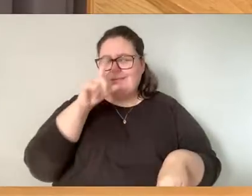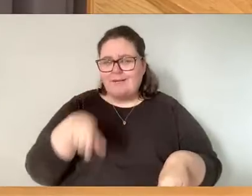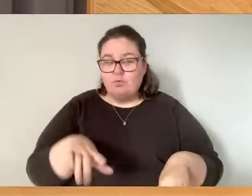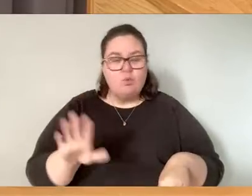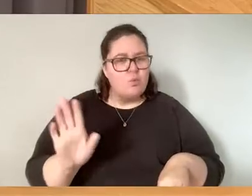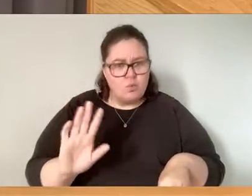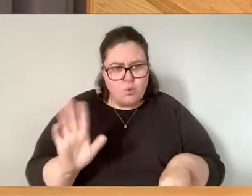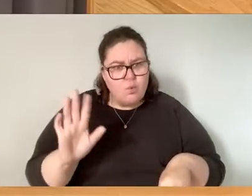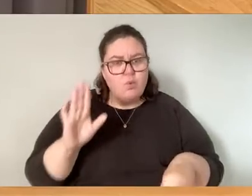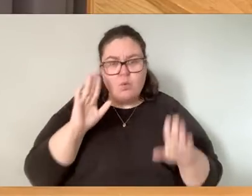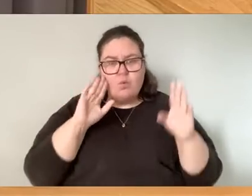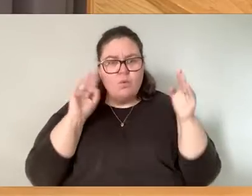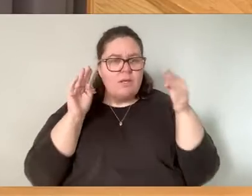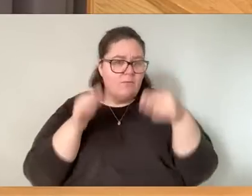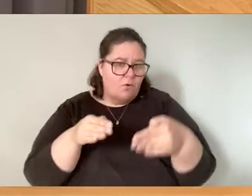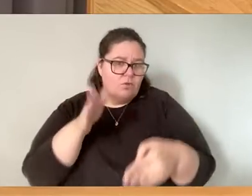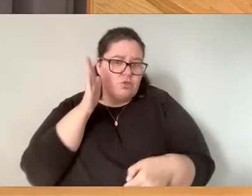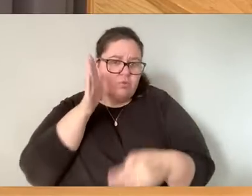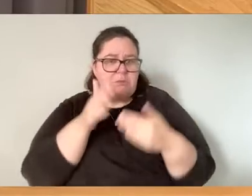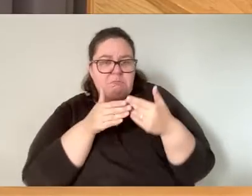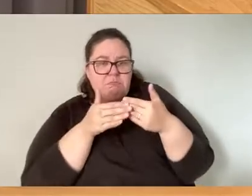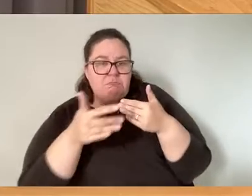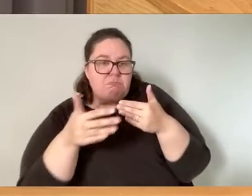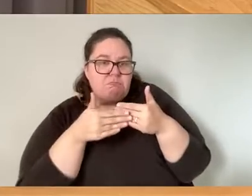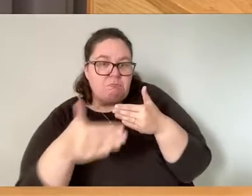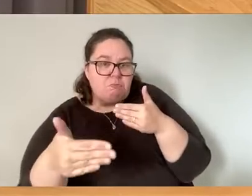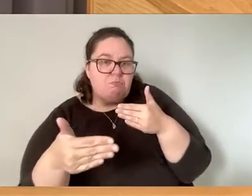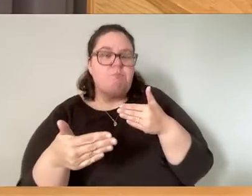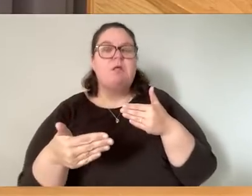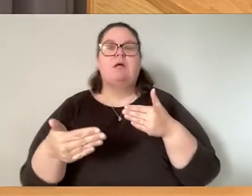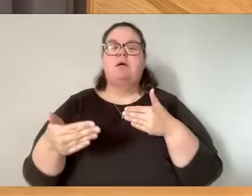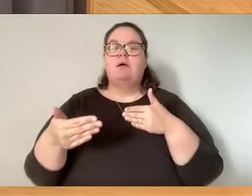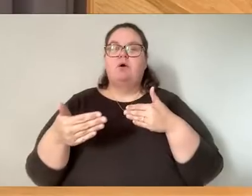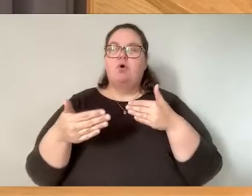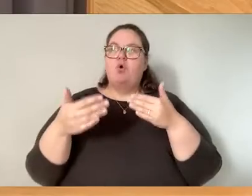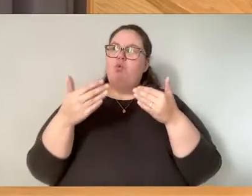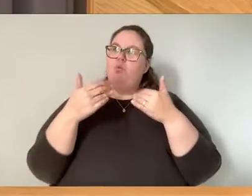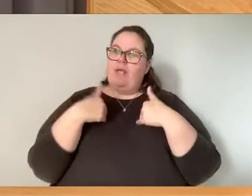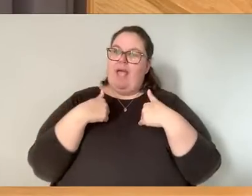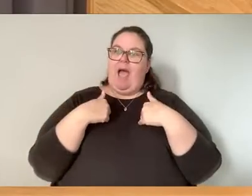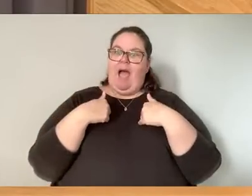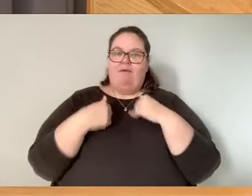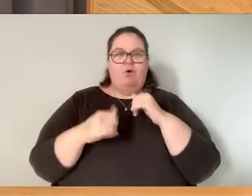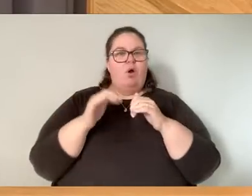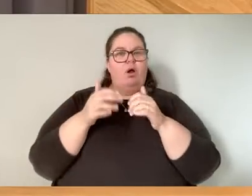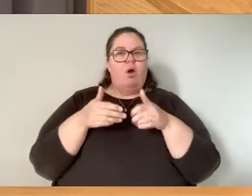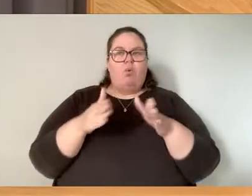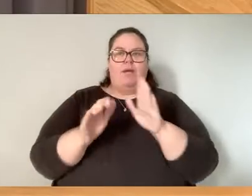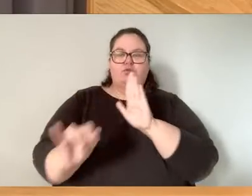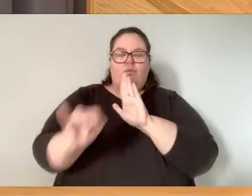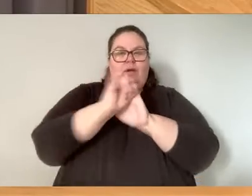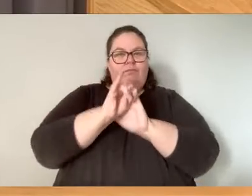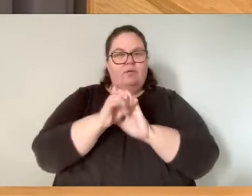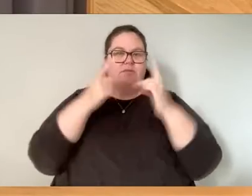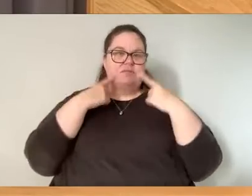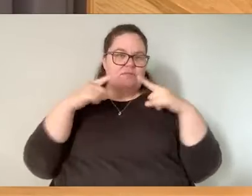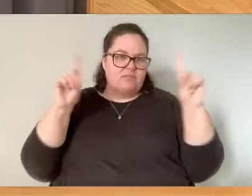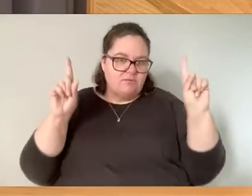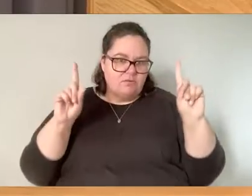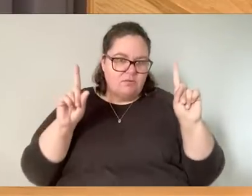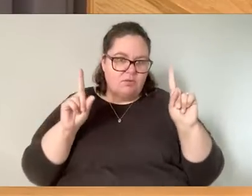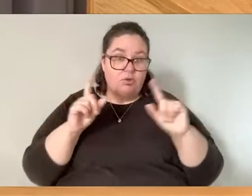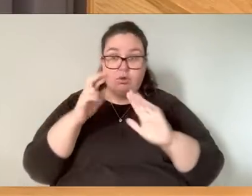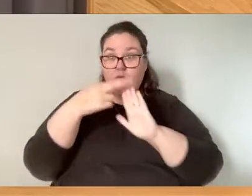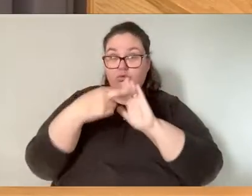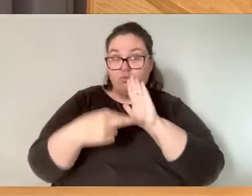move into the coming months to make sure that there's some measurable indicators. A good indicator is that the regulations get developed, but